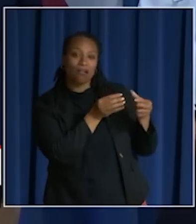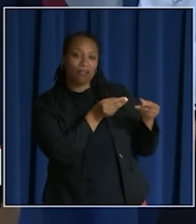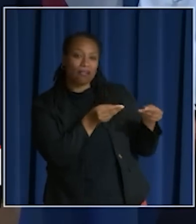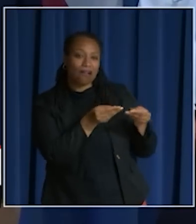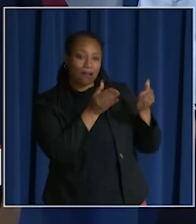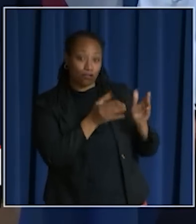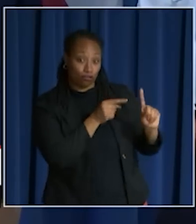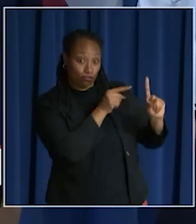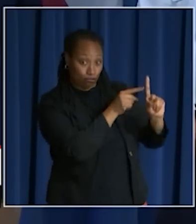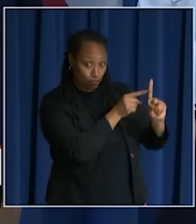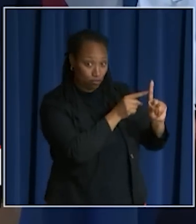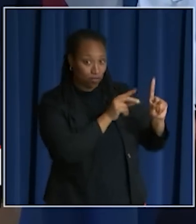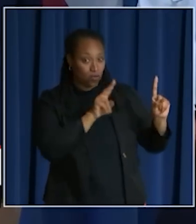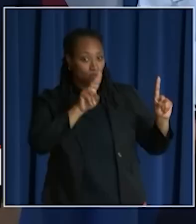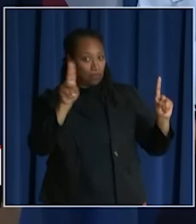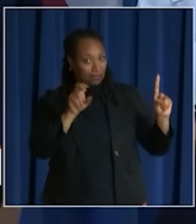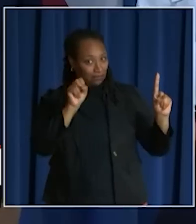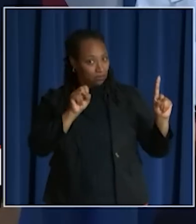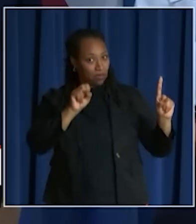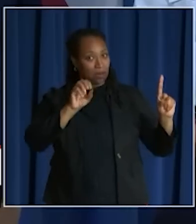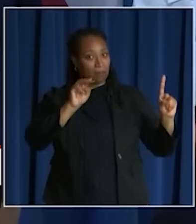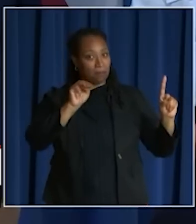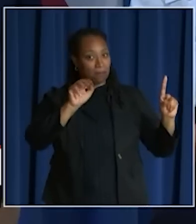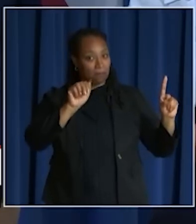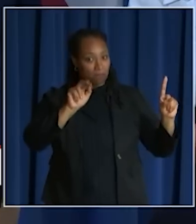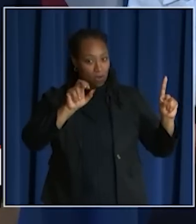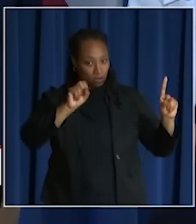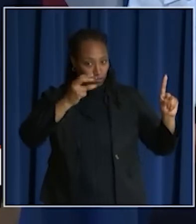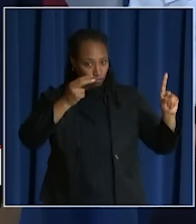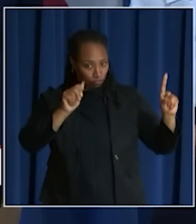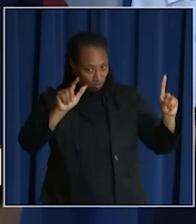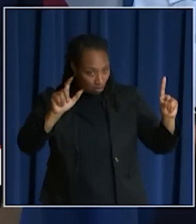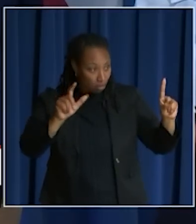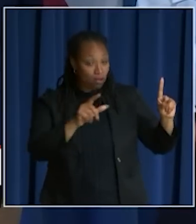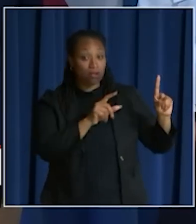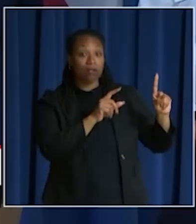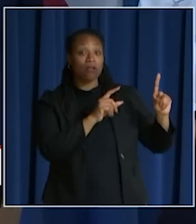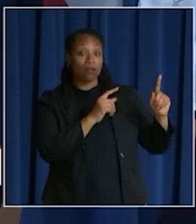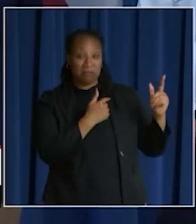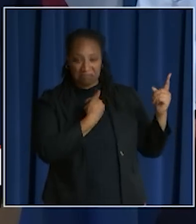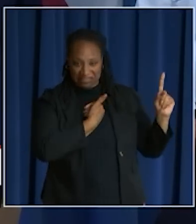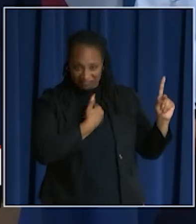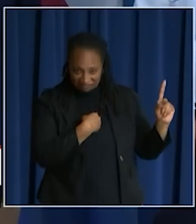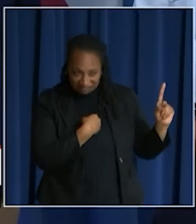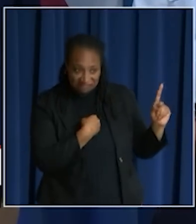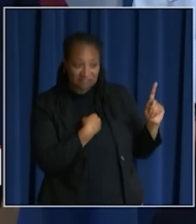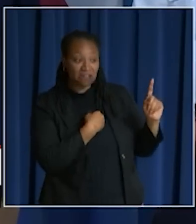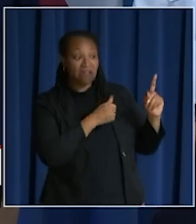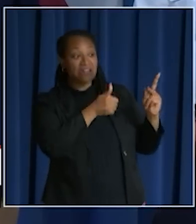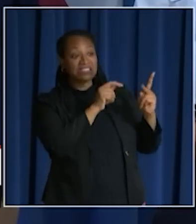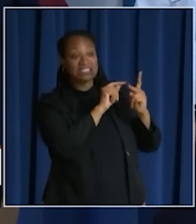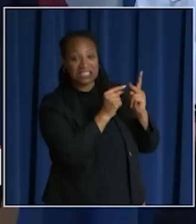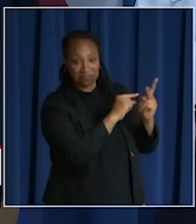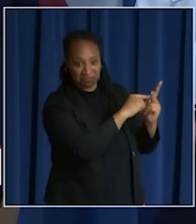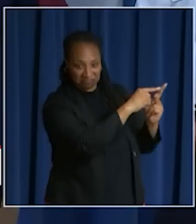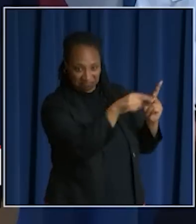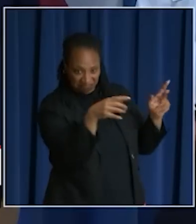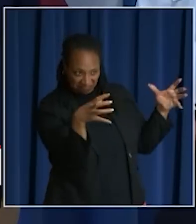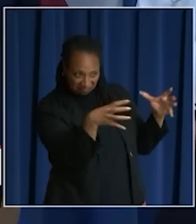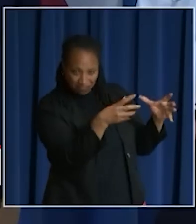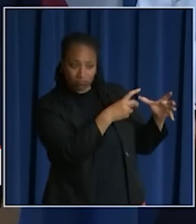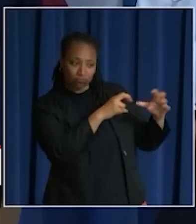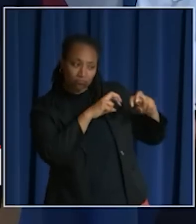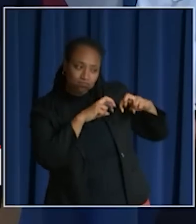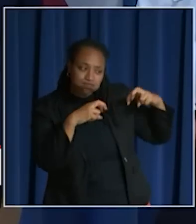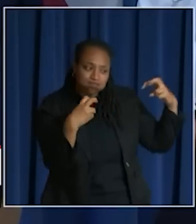Marshal, along with myself, regarding the efforts around the city for how we will allocate resources. What I will say is this: